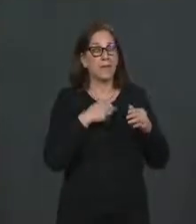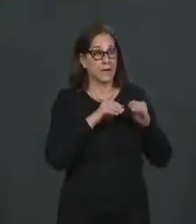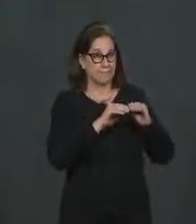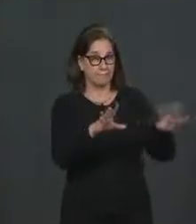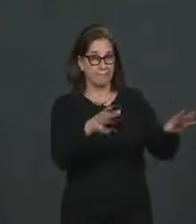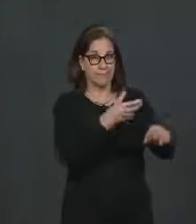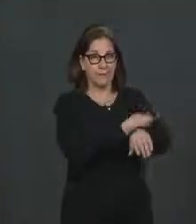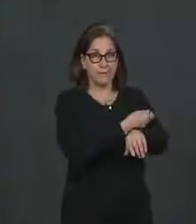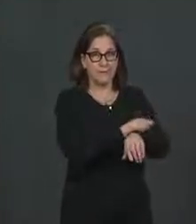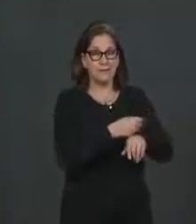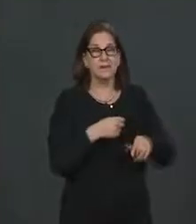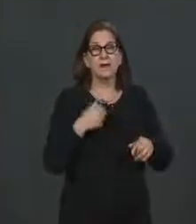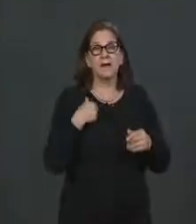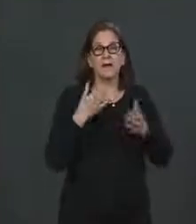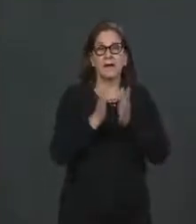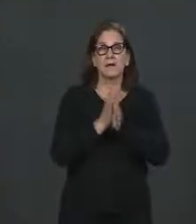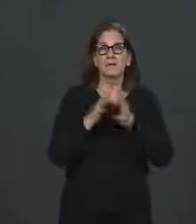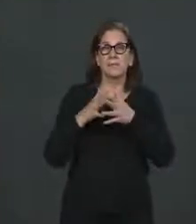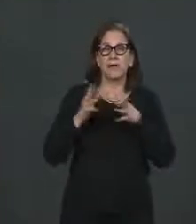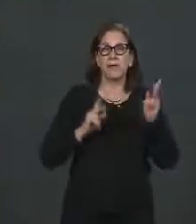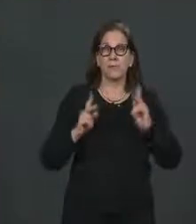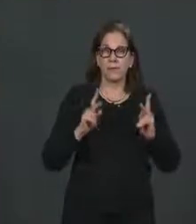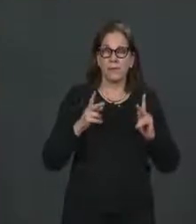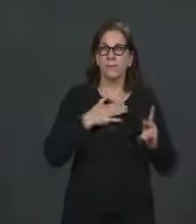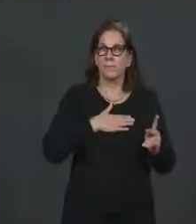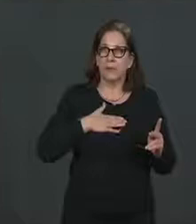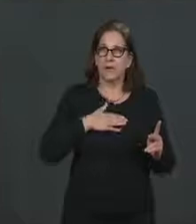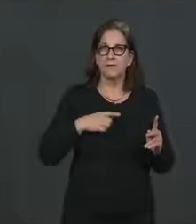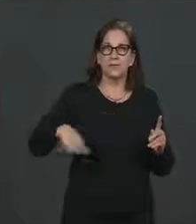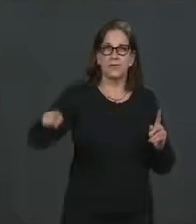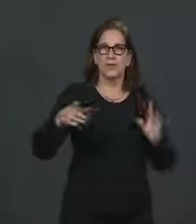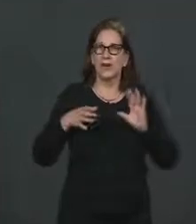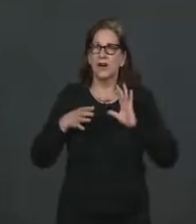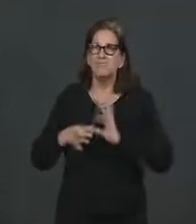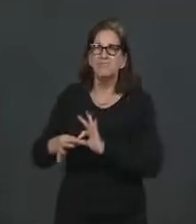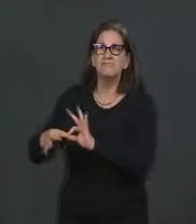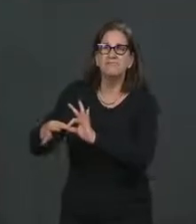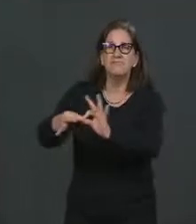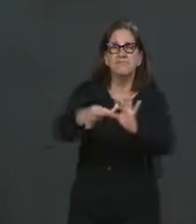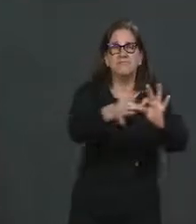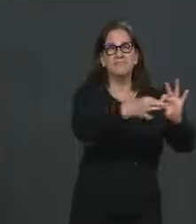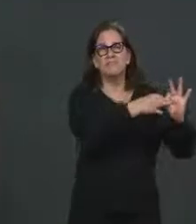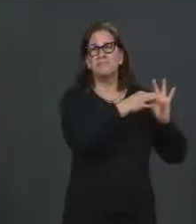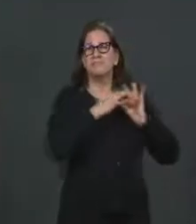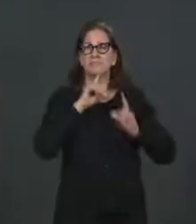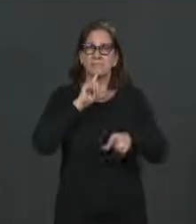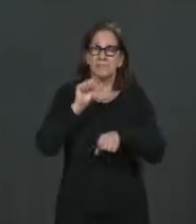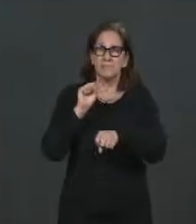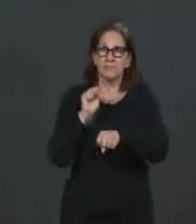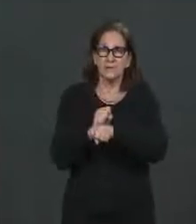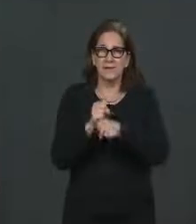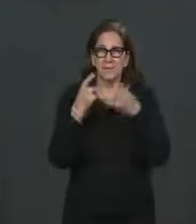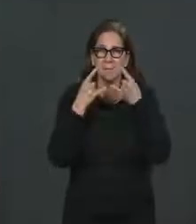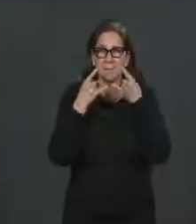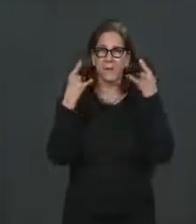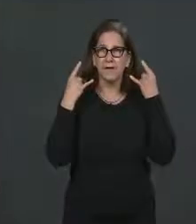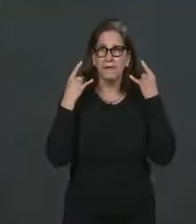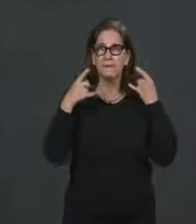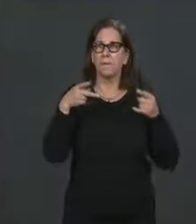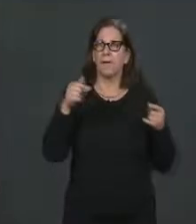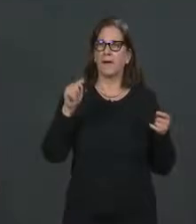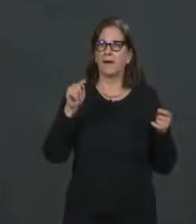well. Mask up. Mask up. It's a patriotic duty. It's the only